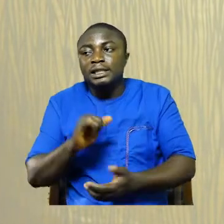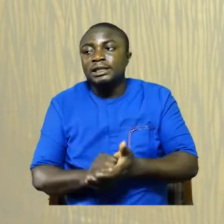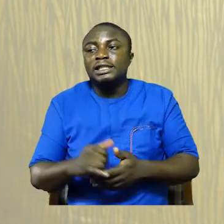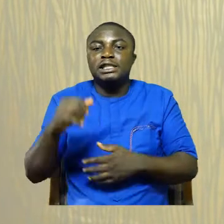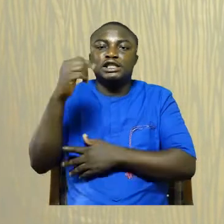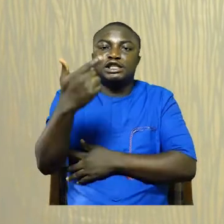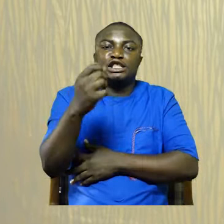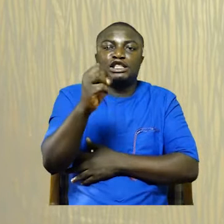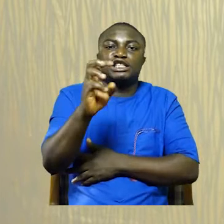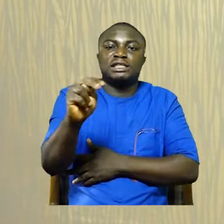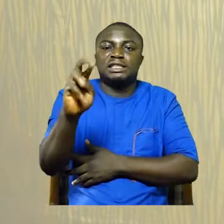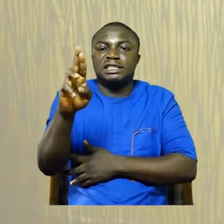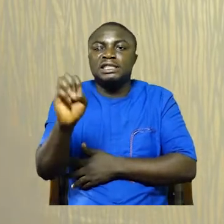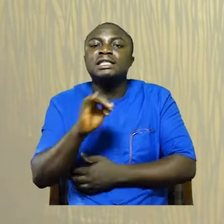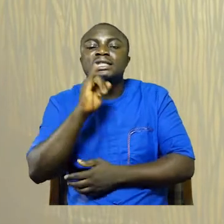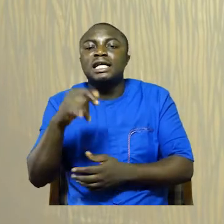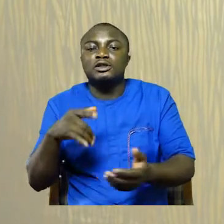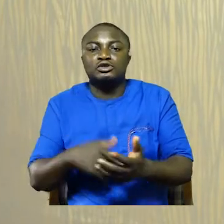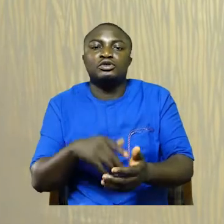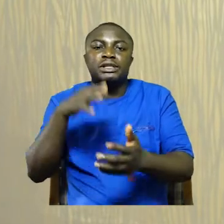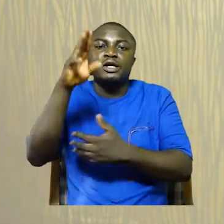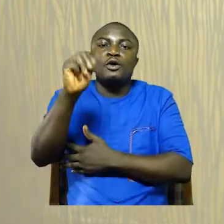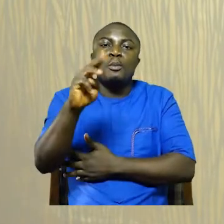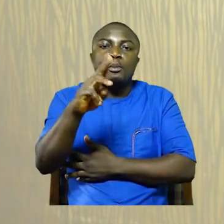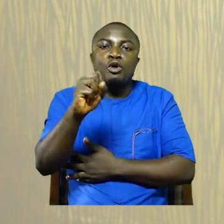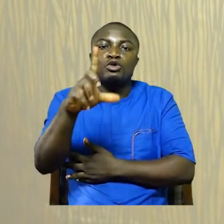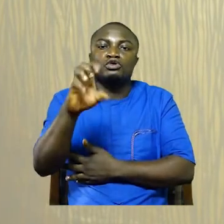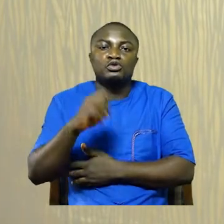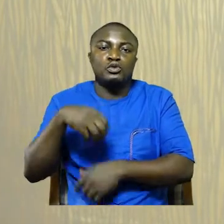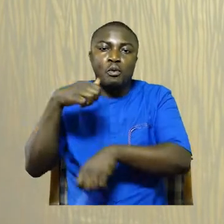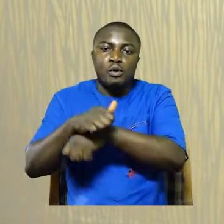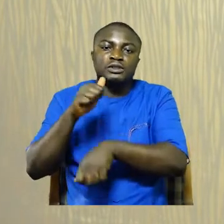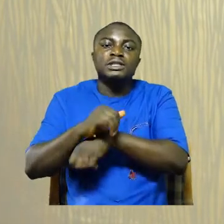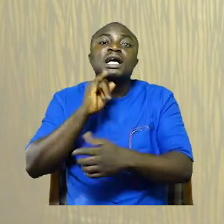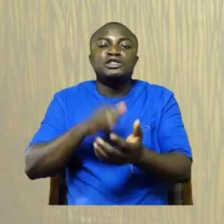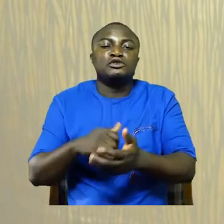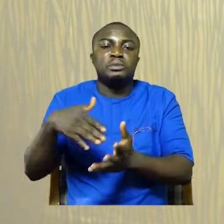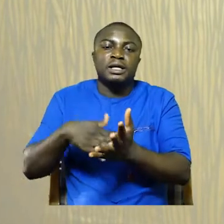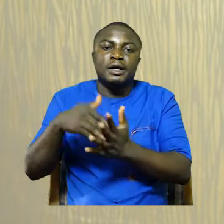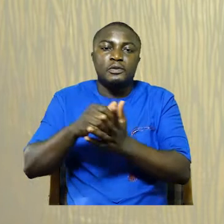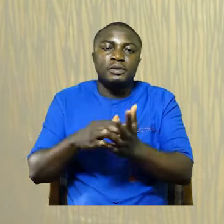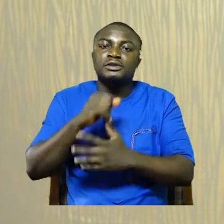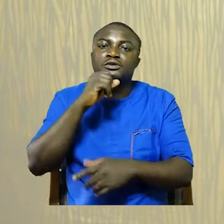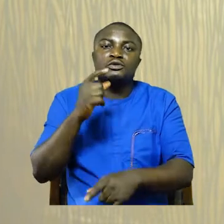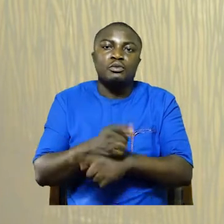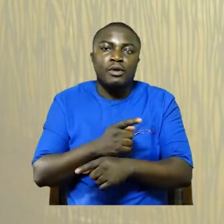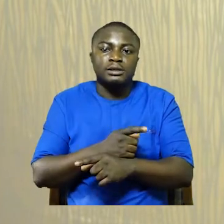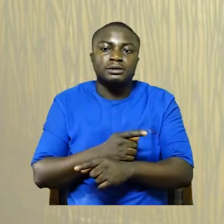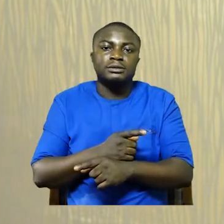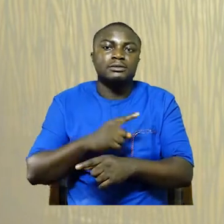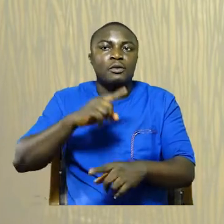particular protein that ensures muscle function, that gene is defective. Therefore, that protein is not